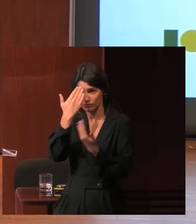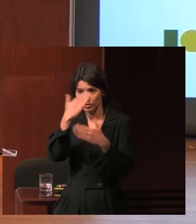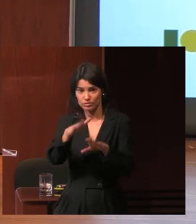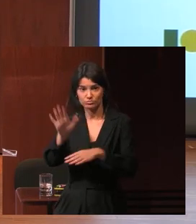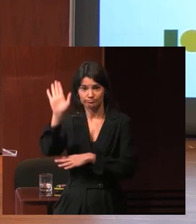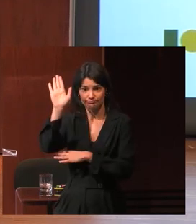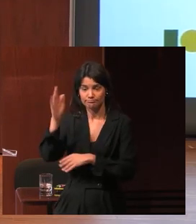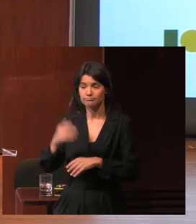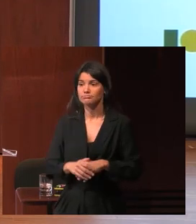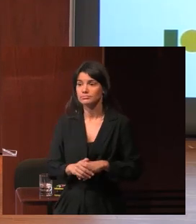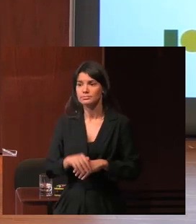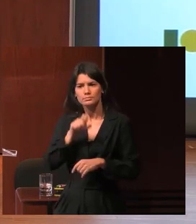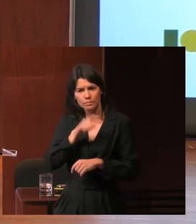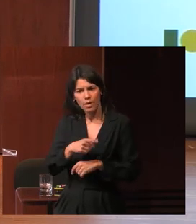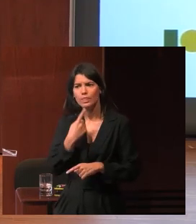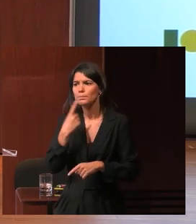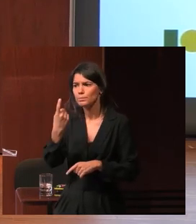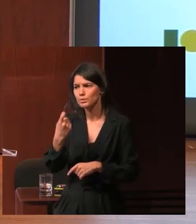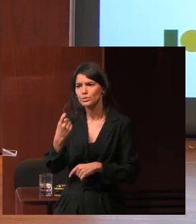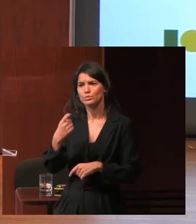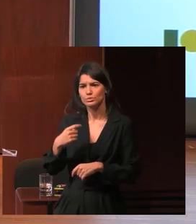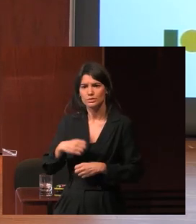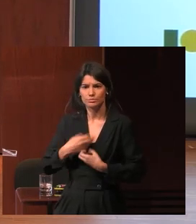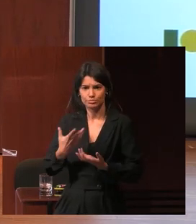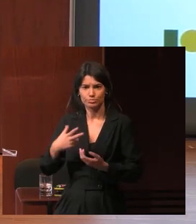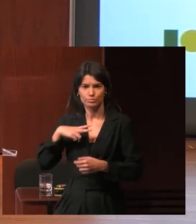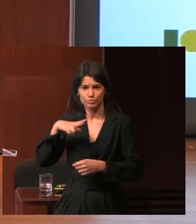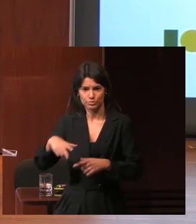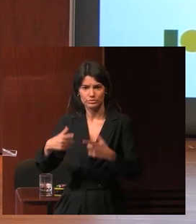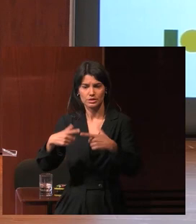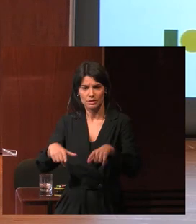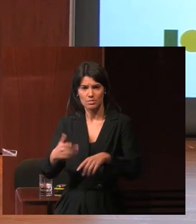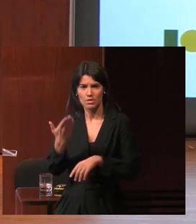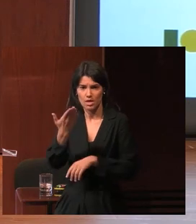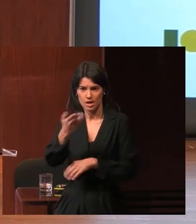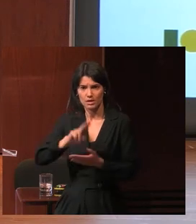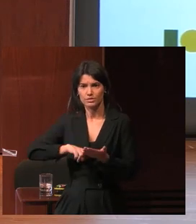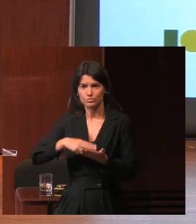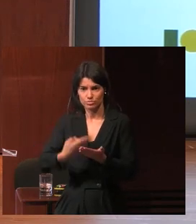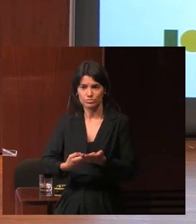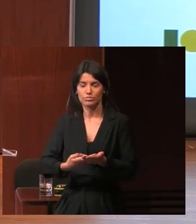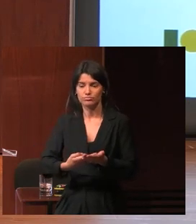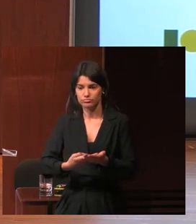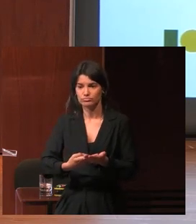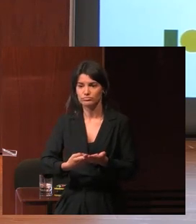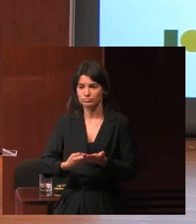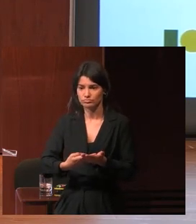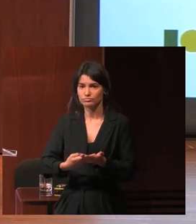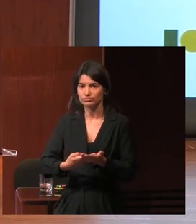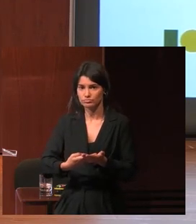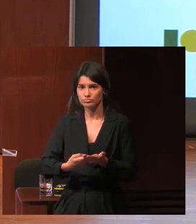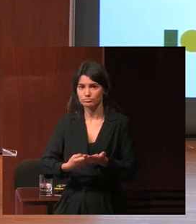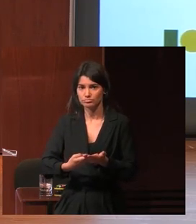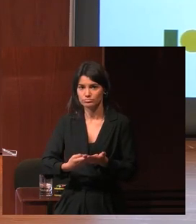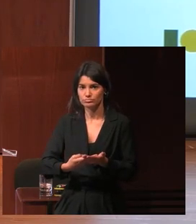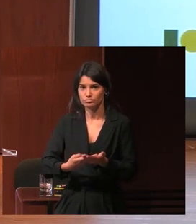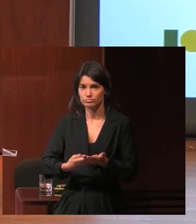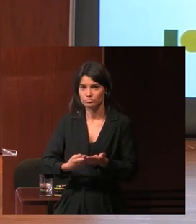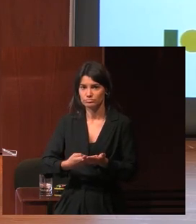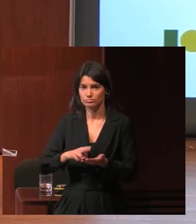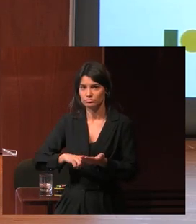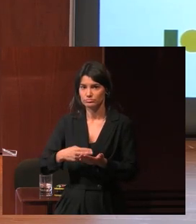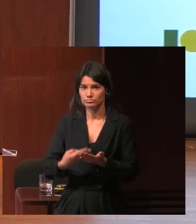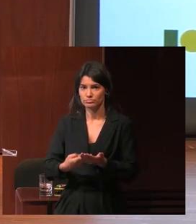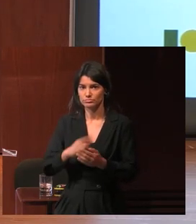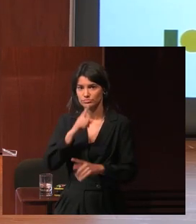You can ask in Portuguese, and we have some. I can translate. I can help if you feel more